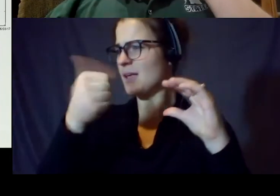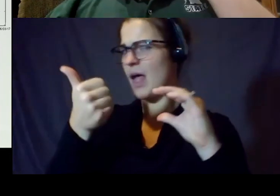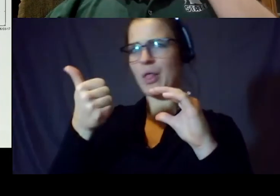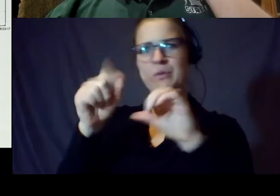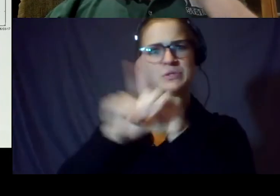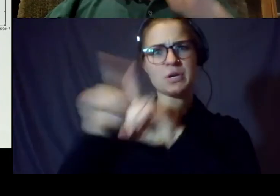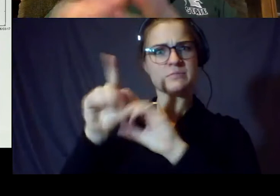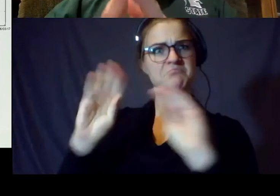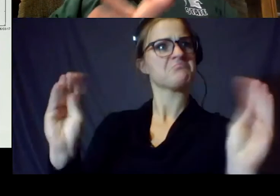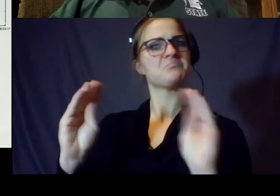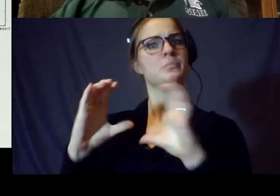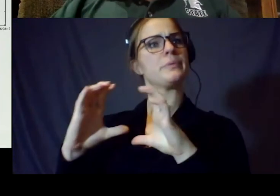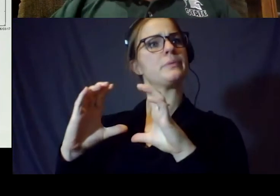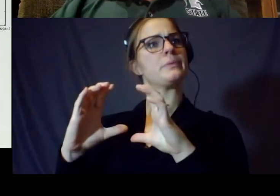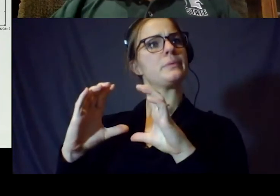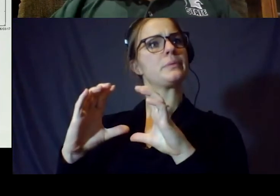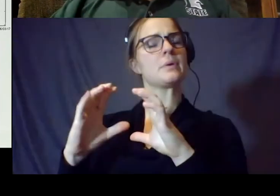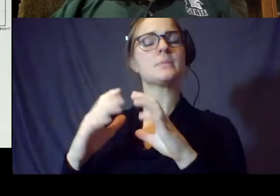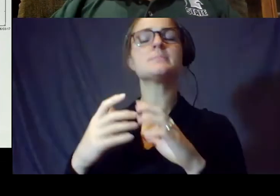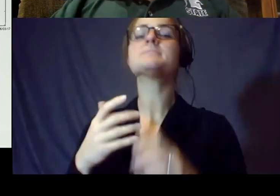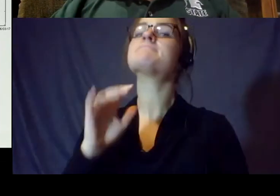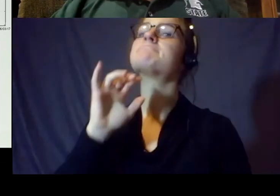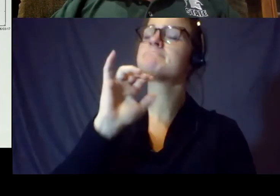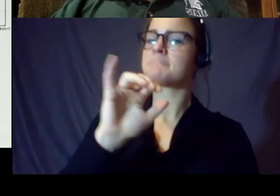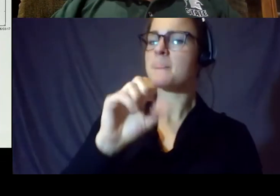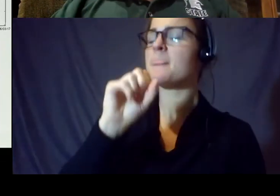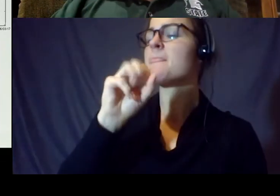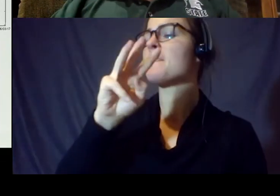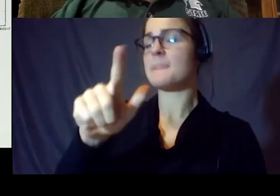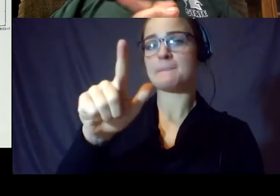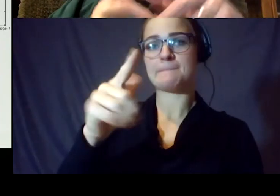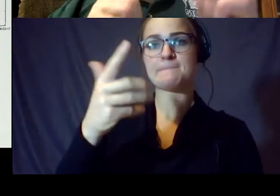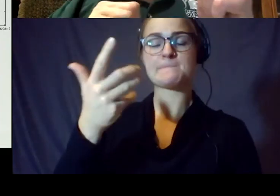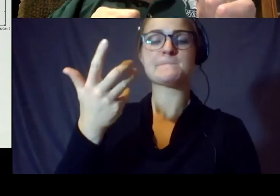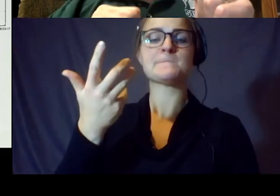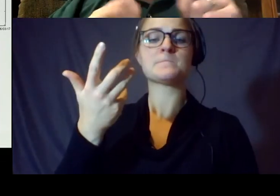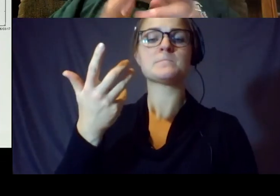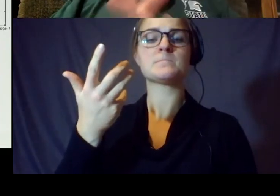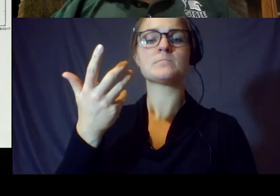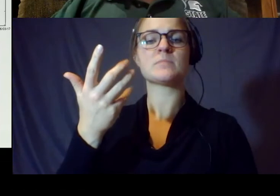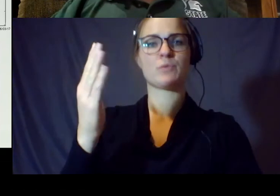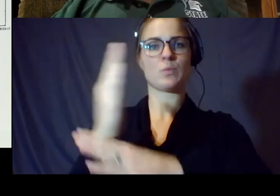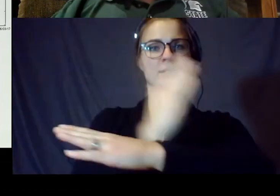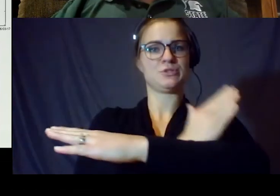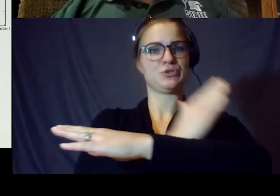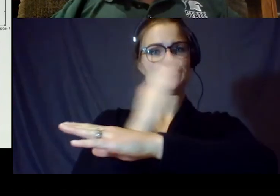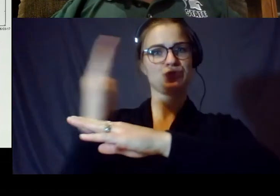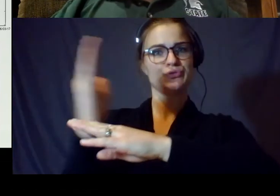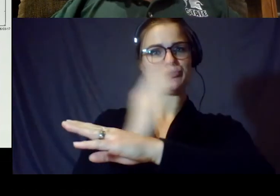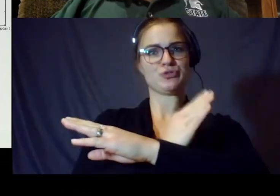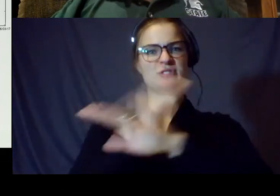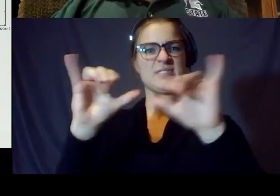Well, there is a section of there is a range of a star's